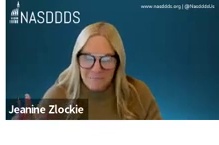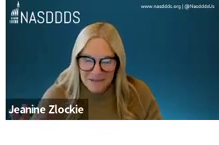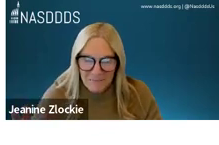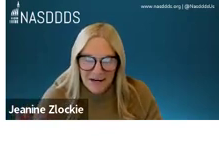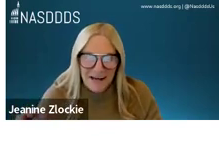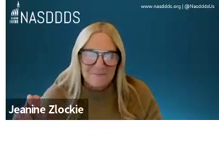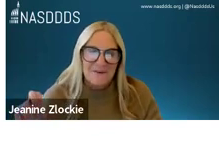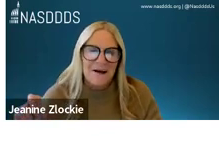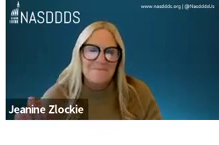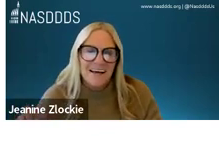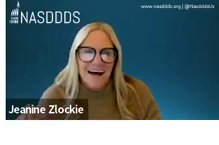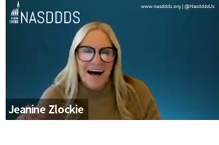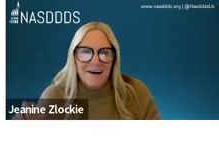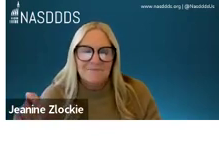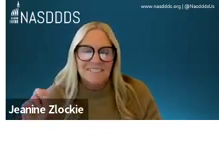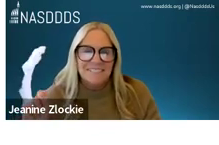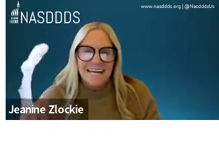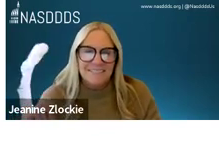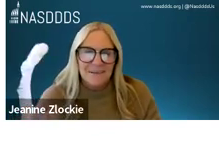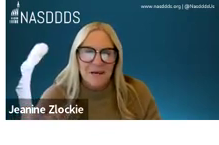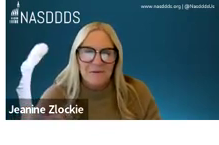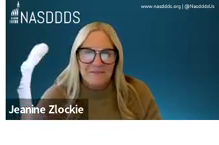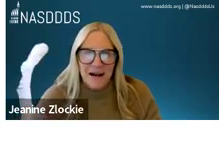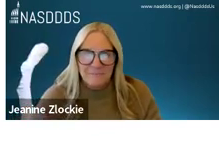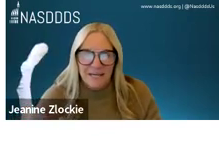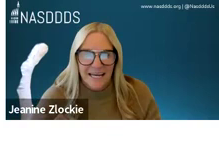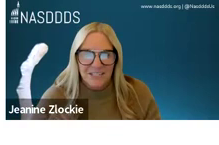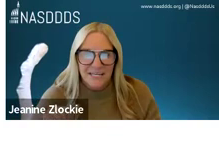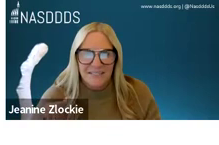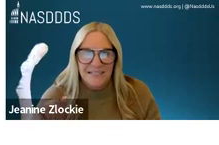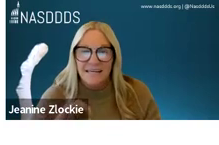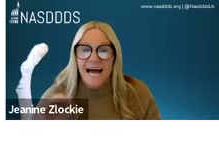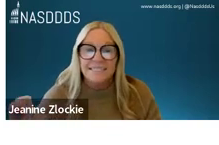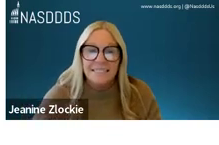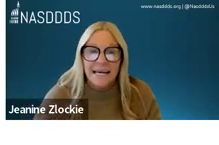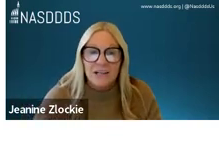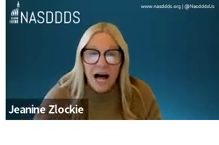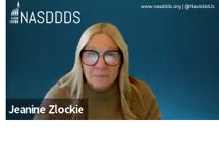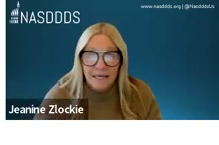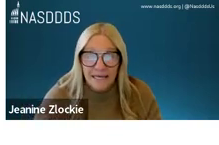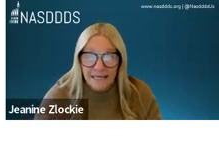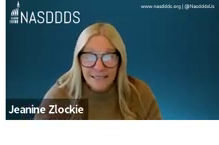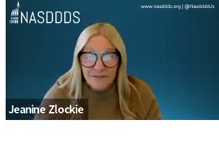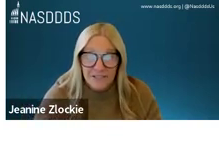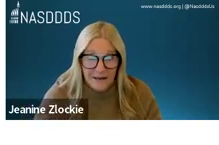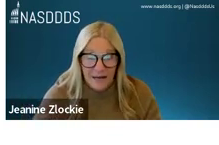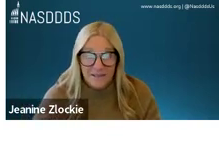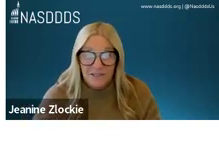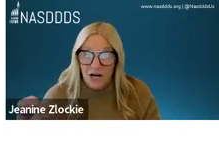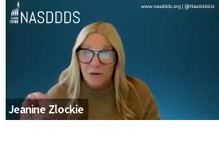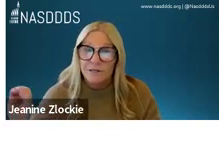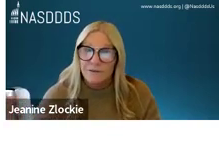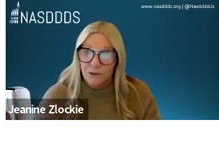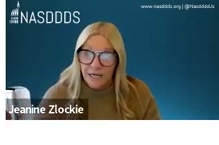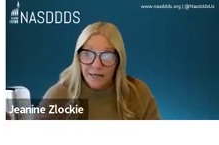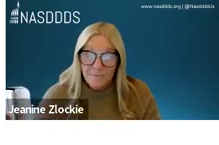where the sympathy part comes from. States submit waiver applications. That 90-day clock begins for CMS